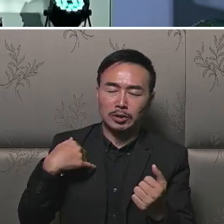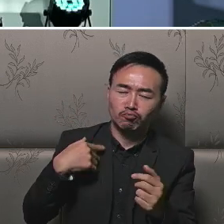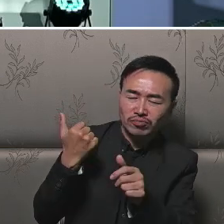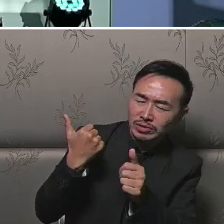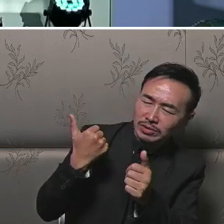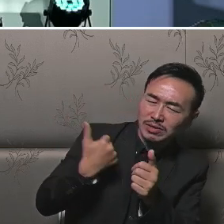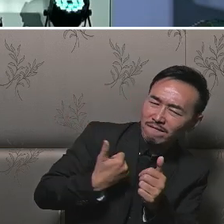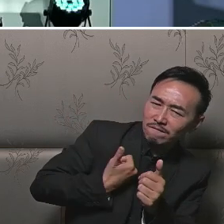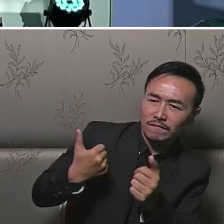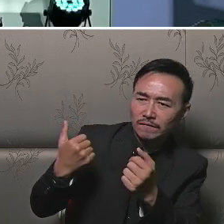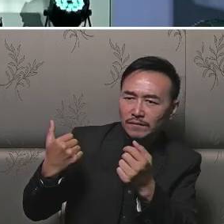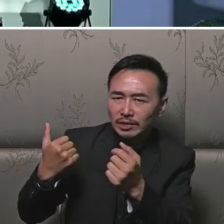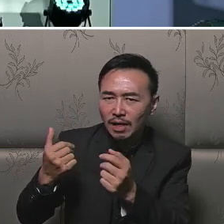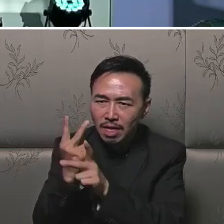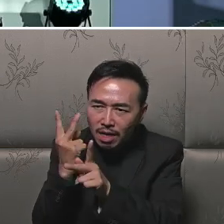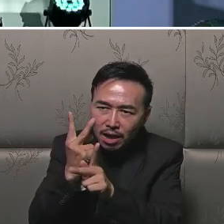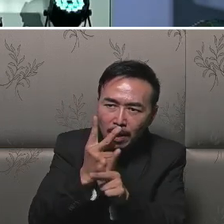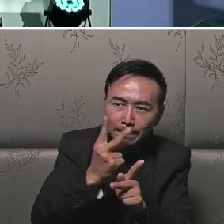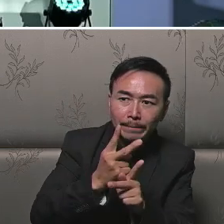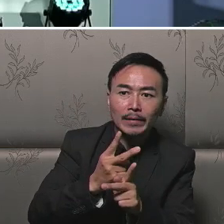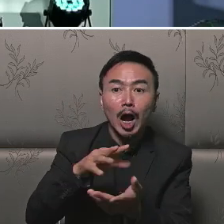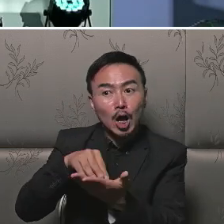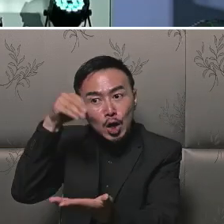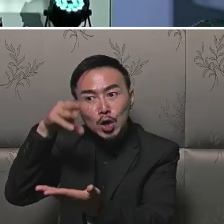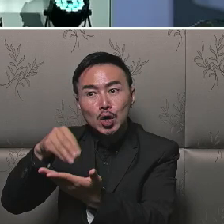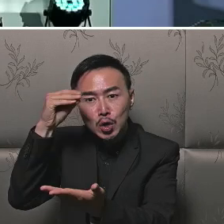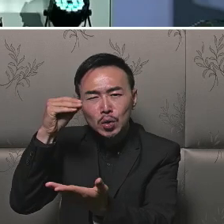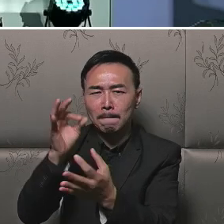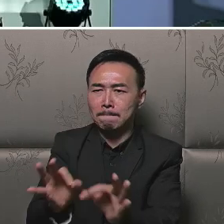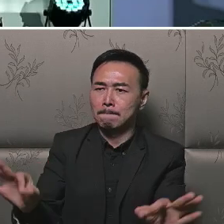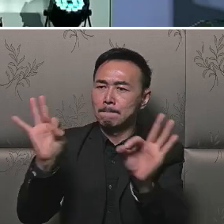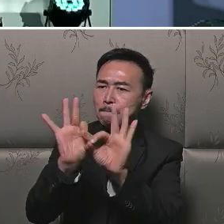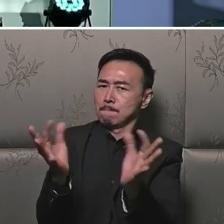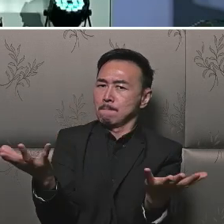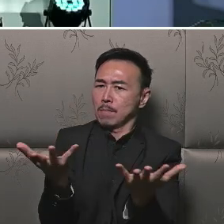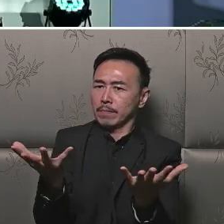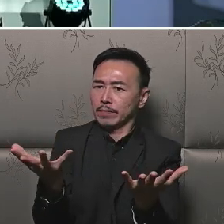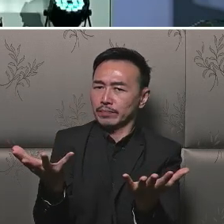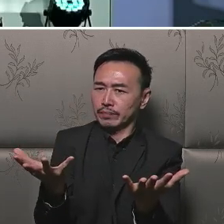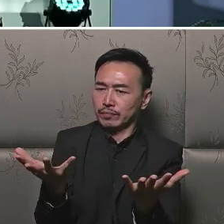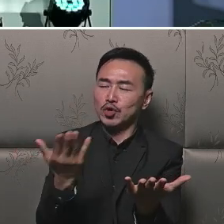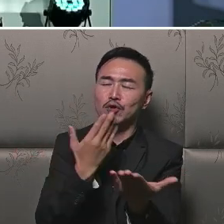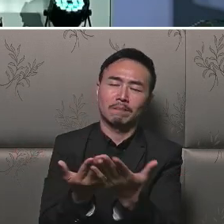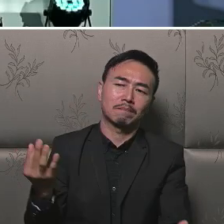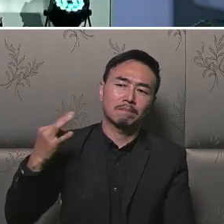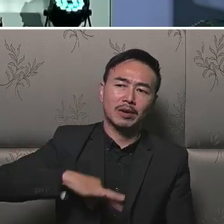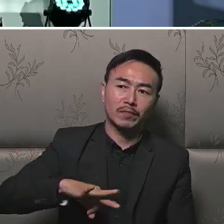want to introduce our second speaker. Our second speaker is